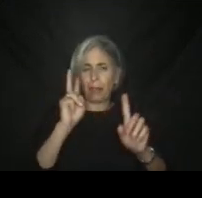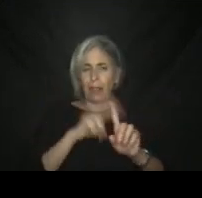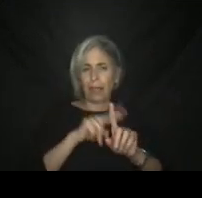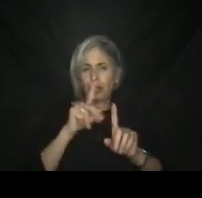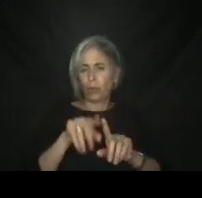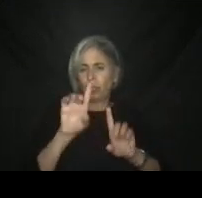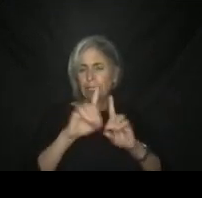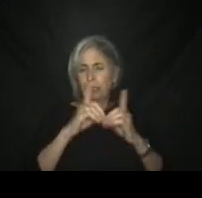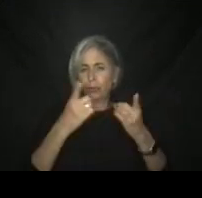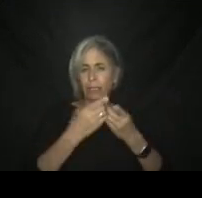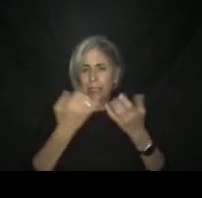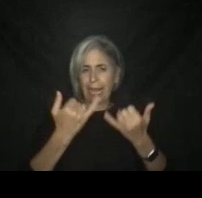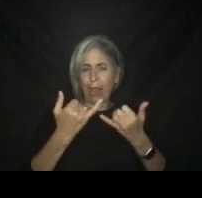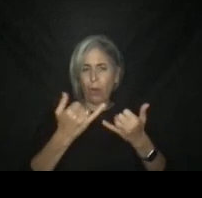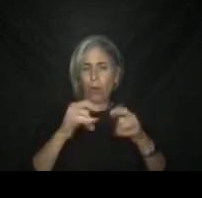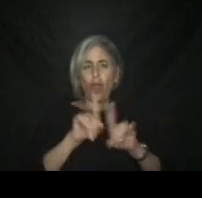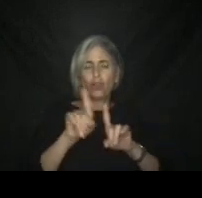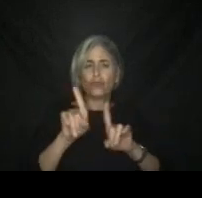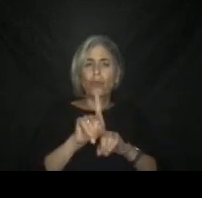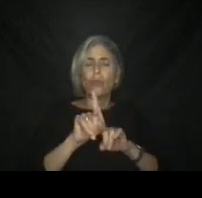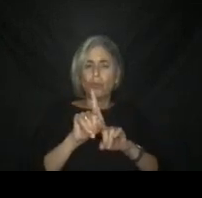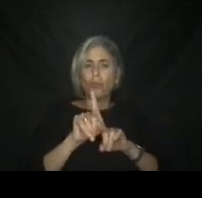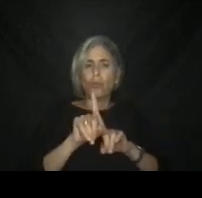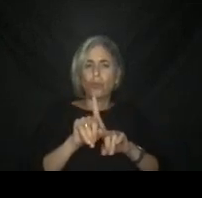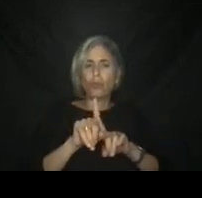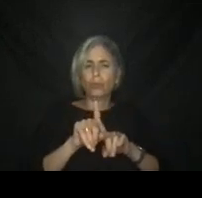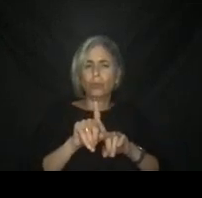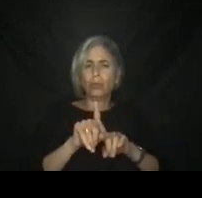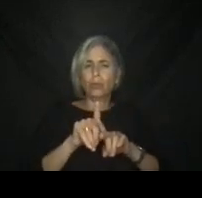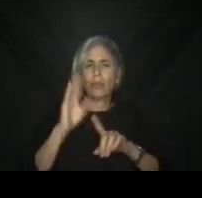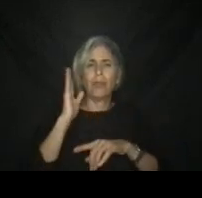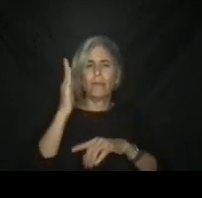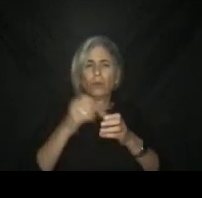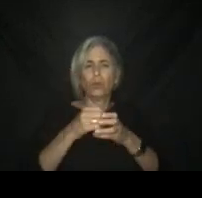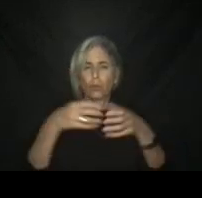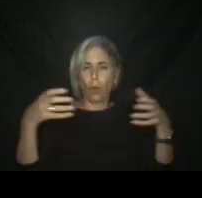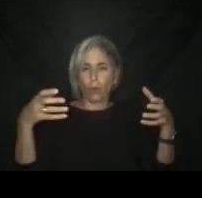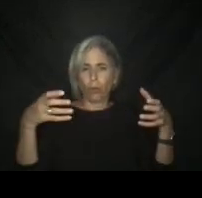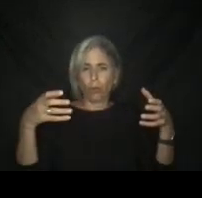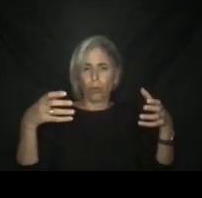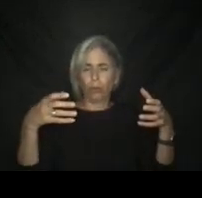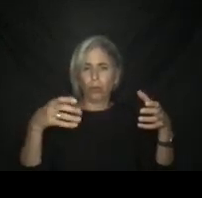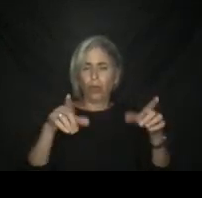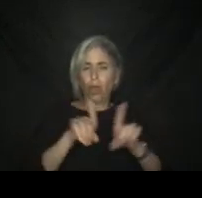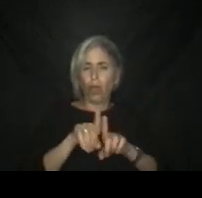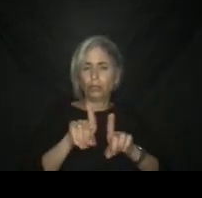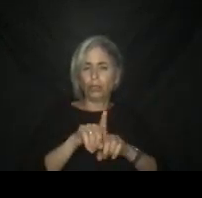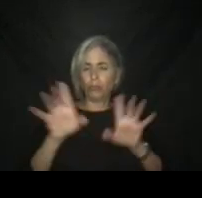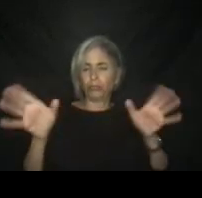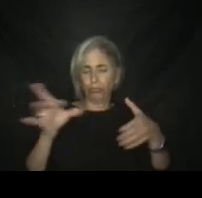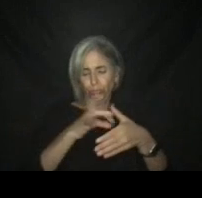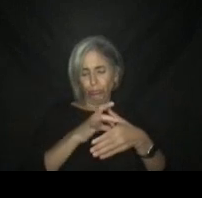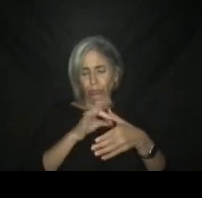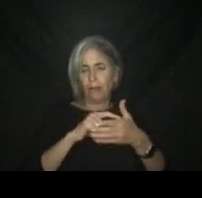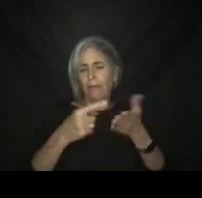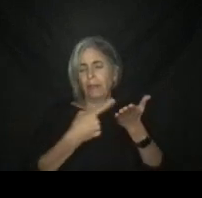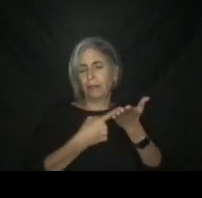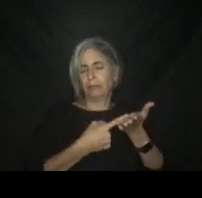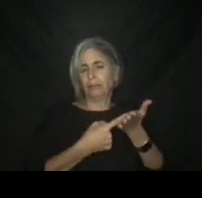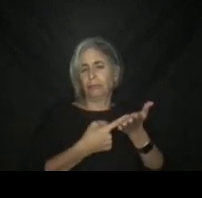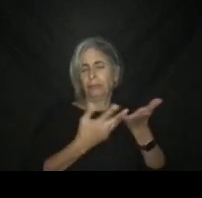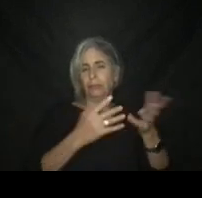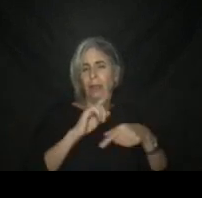districts and also talking about the future growth. We'll then get into the meat of the presentation where we discuss the 4